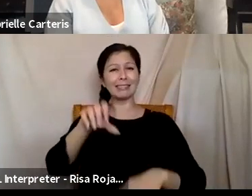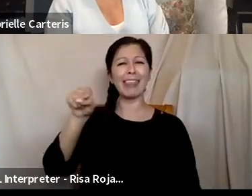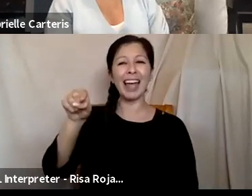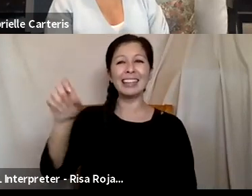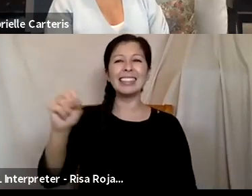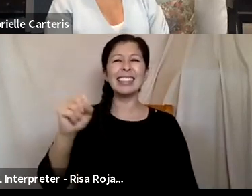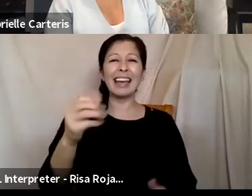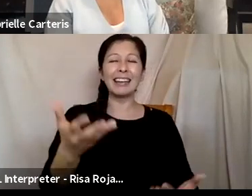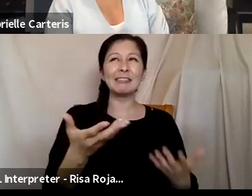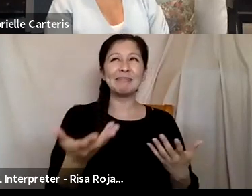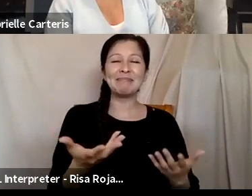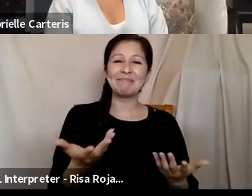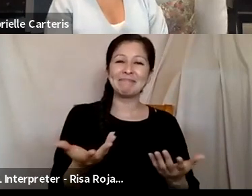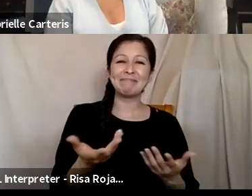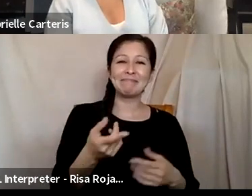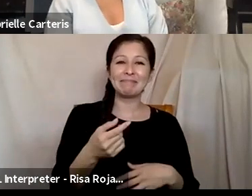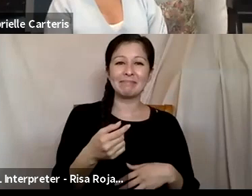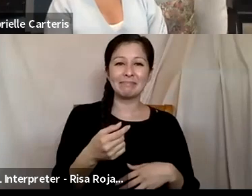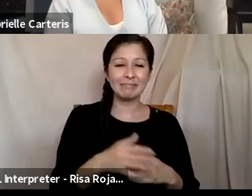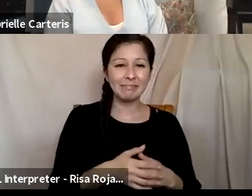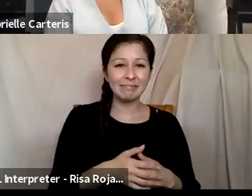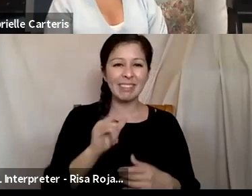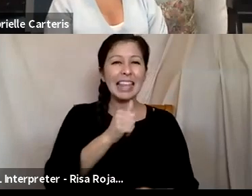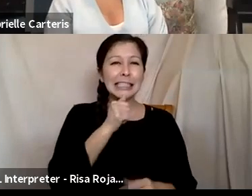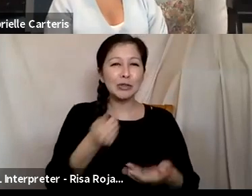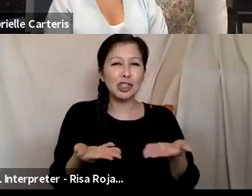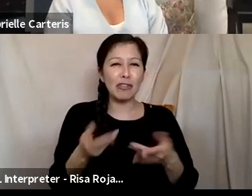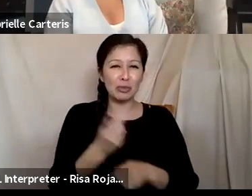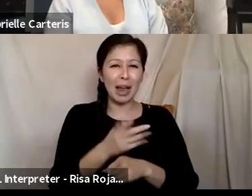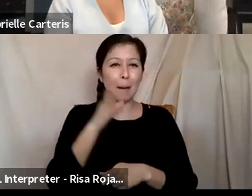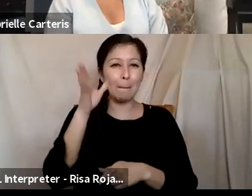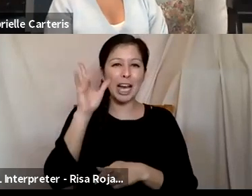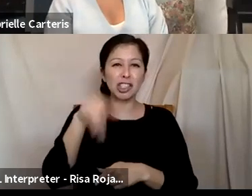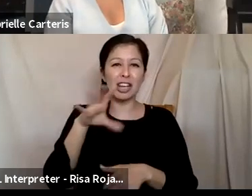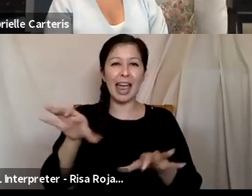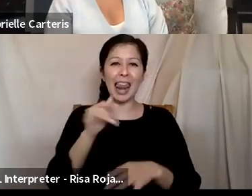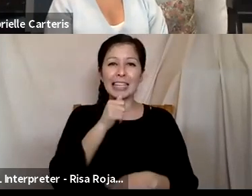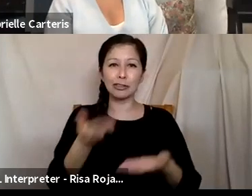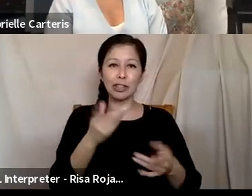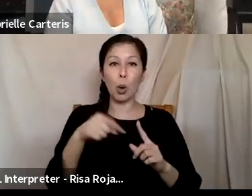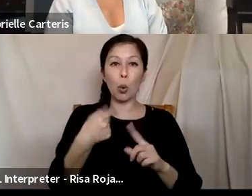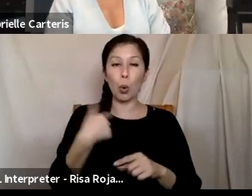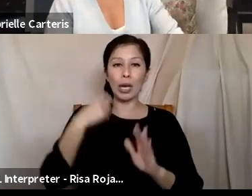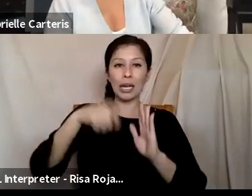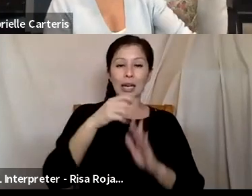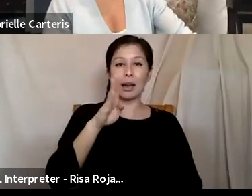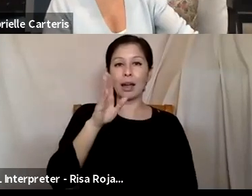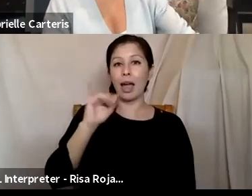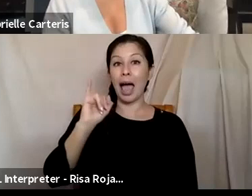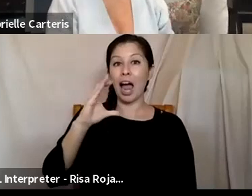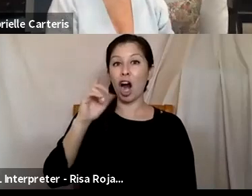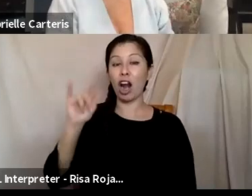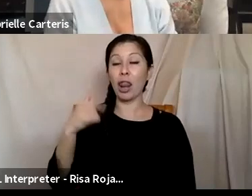Yeah. Did you use the term secret? They should be like the Secret Service. Secret Service, yeah. When we were doing an episode of iCarly, we